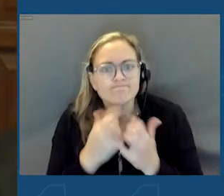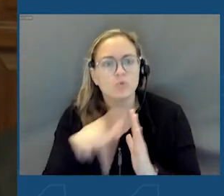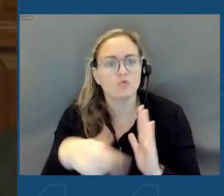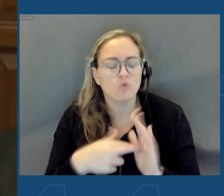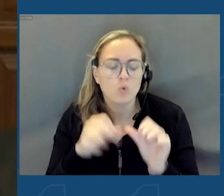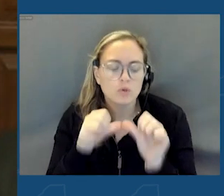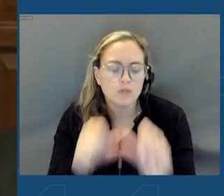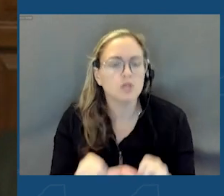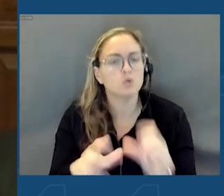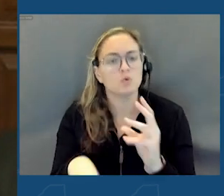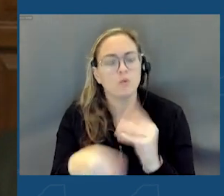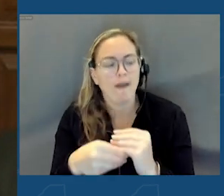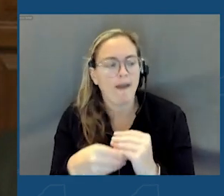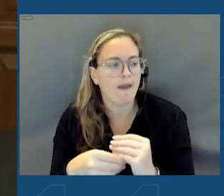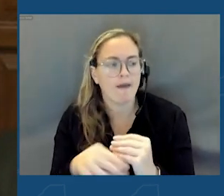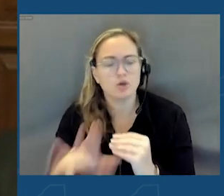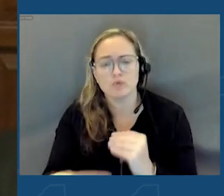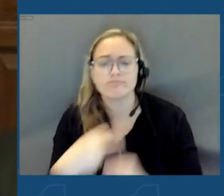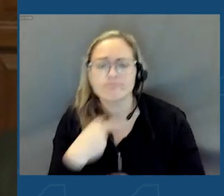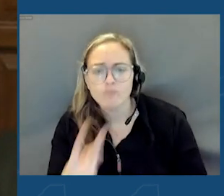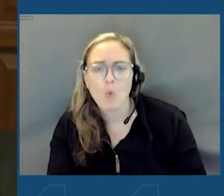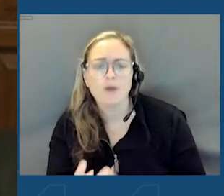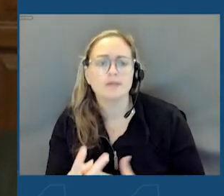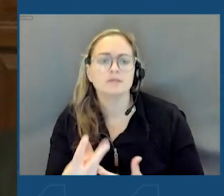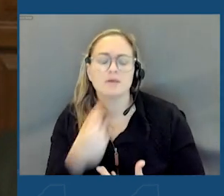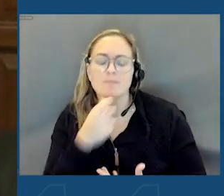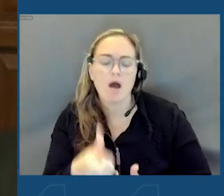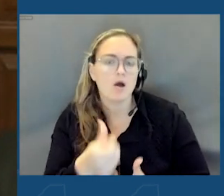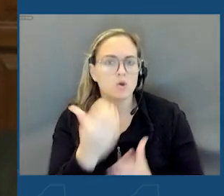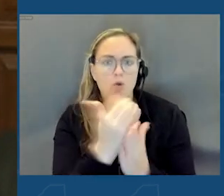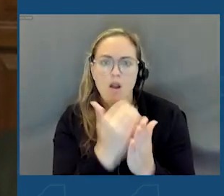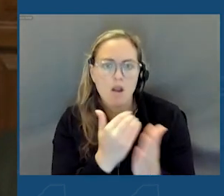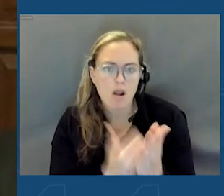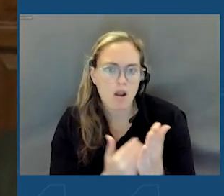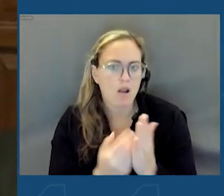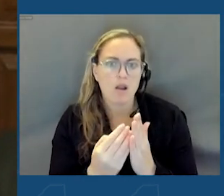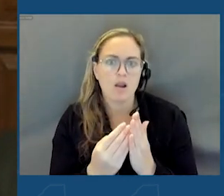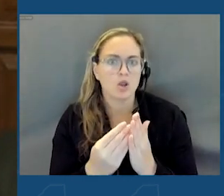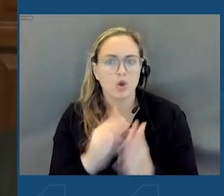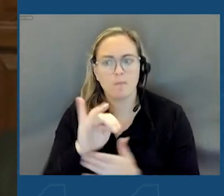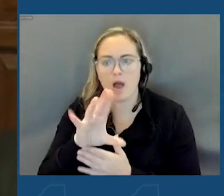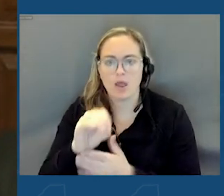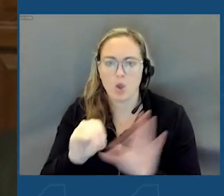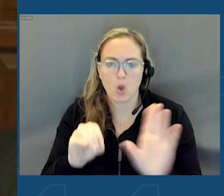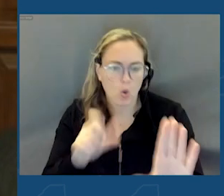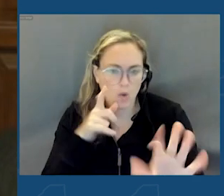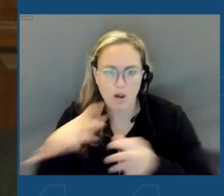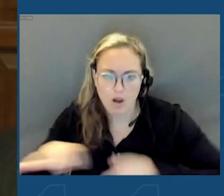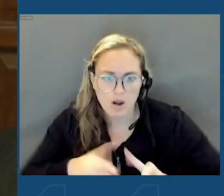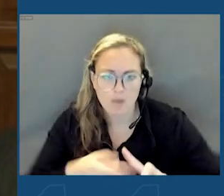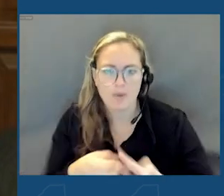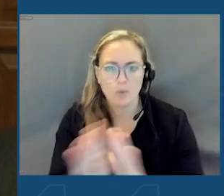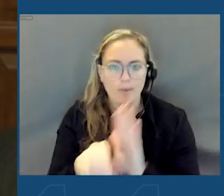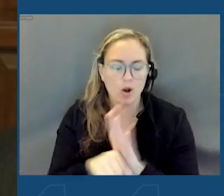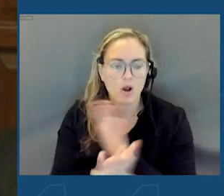add your voice in it. I'm not going to go through your bio because the Chief Judge already did that so eloquently, but this